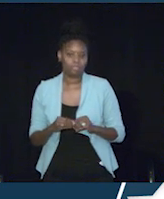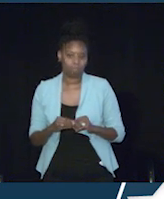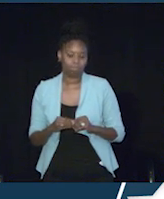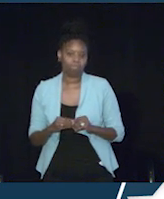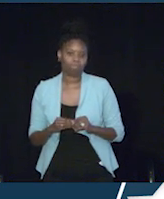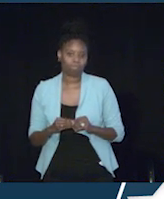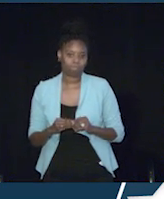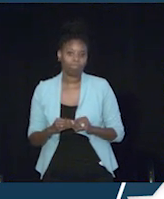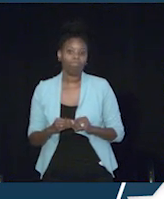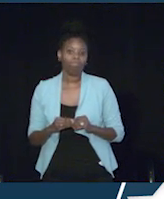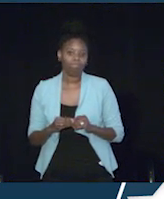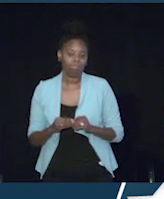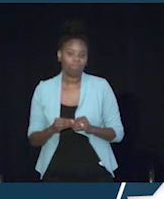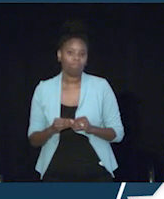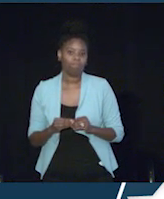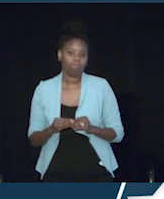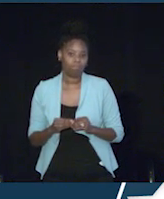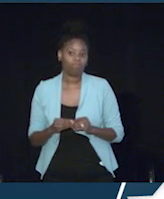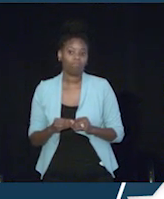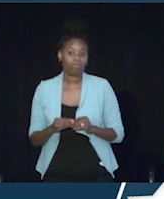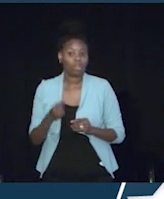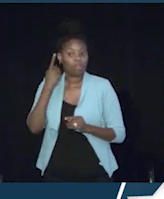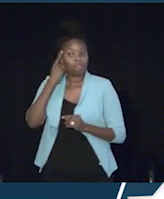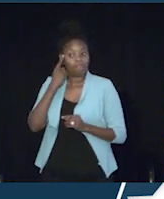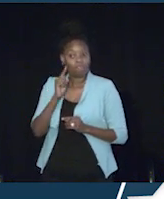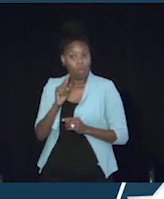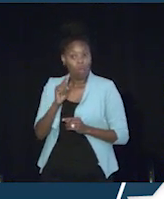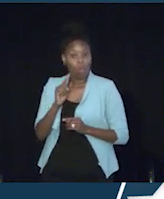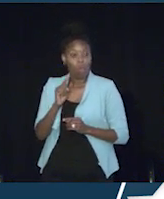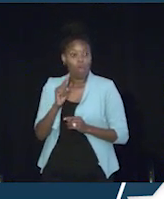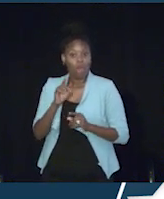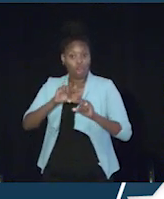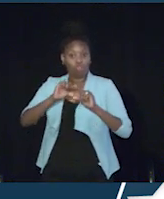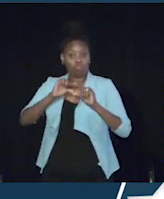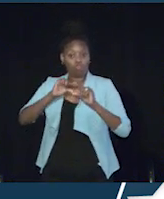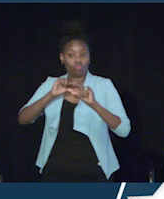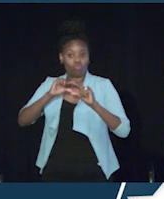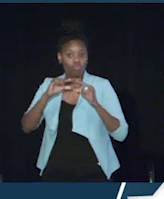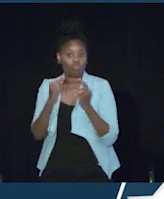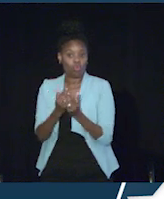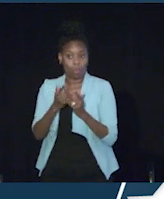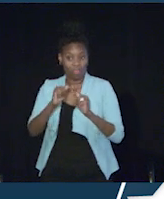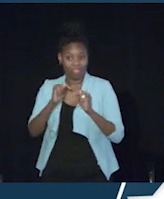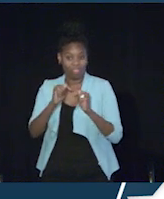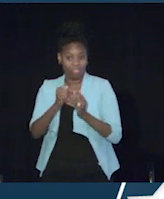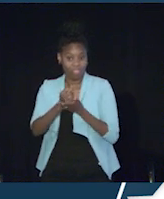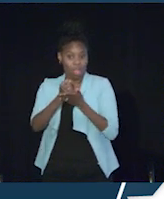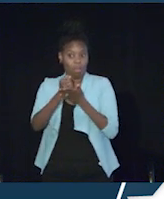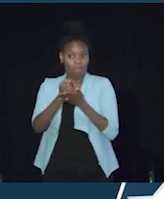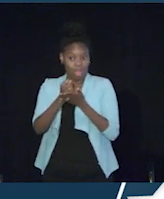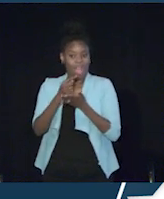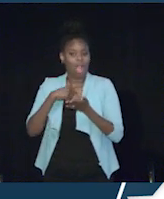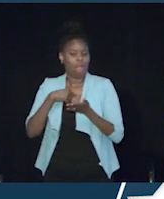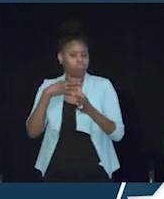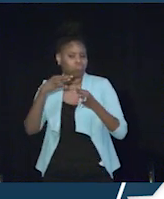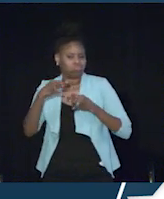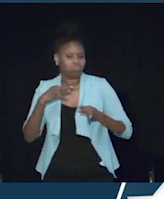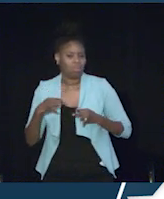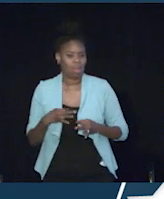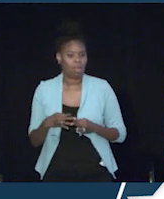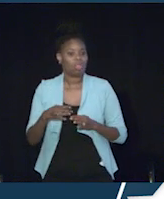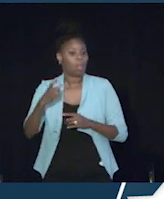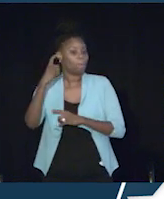While attending the groups, they told me about the Brooks Brain Injury Clubhouse here